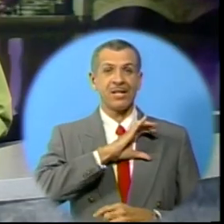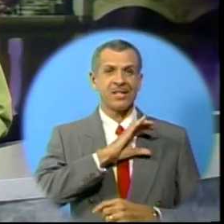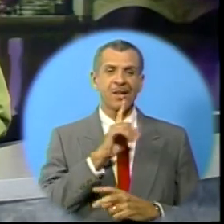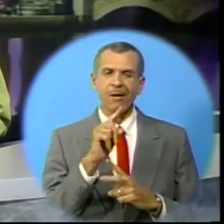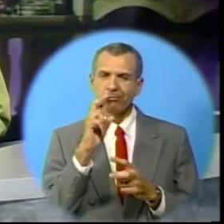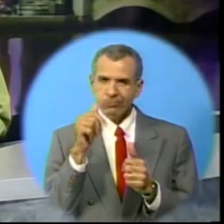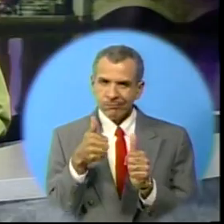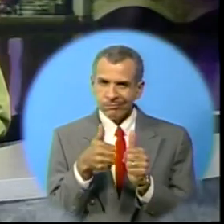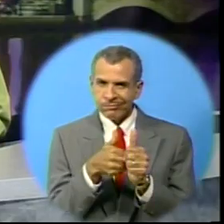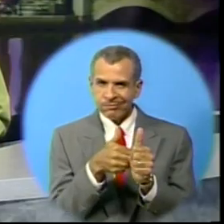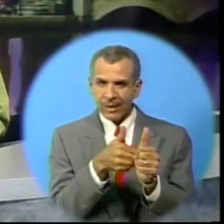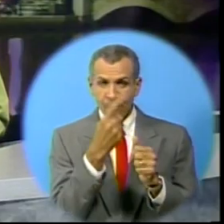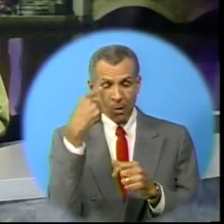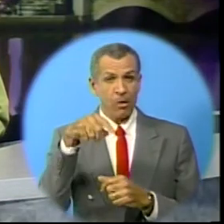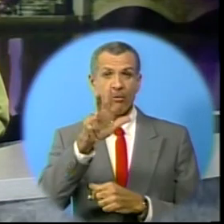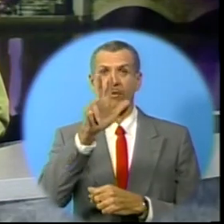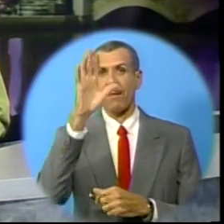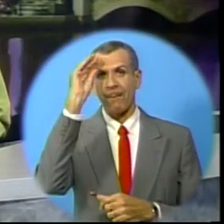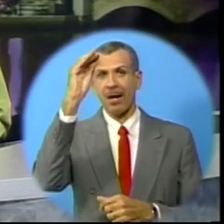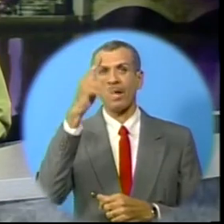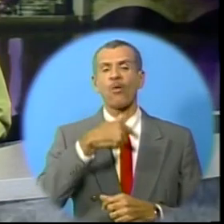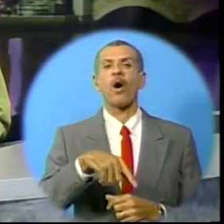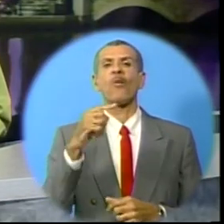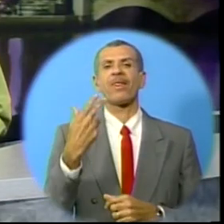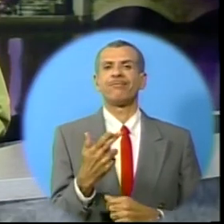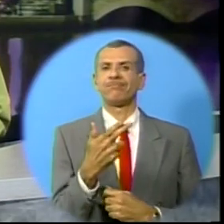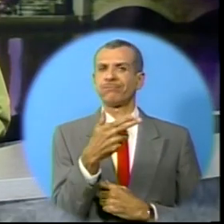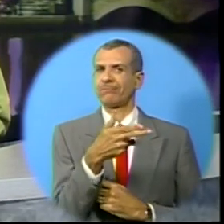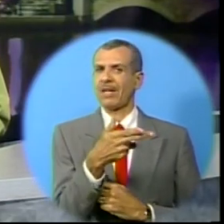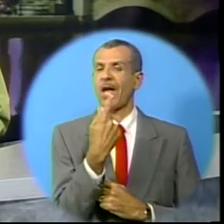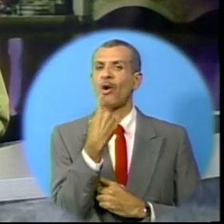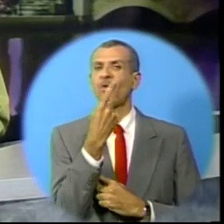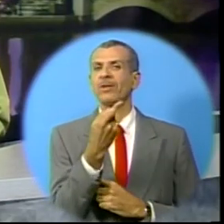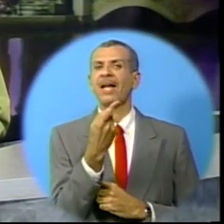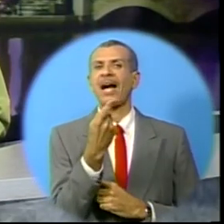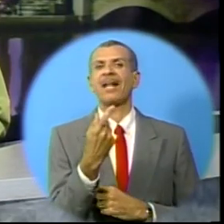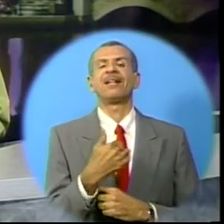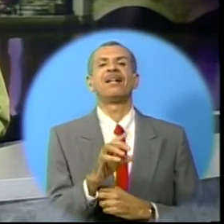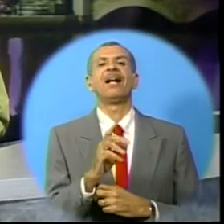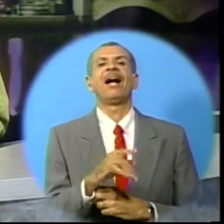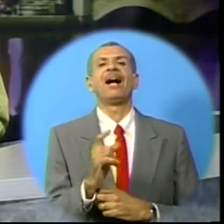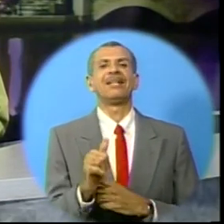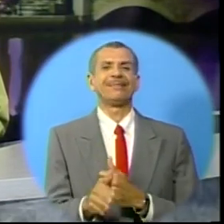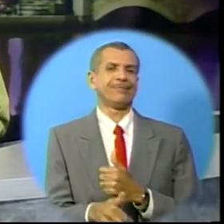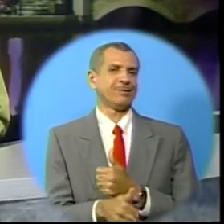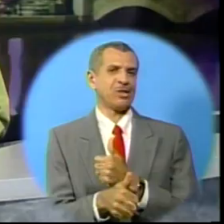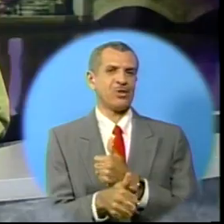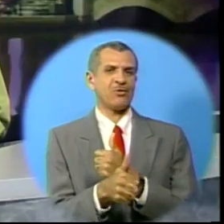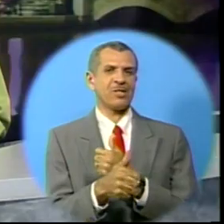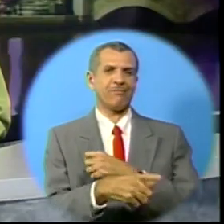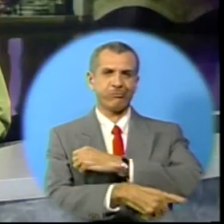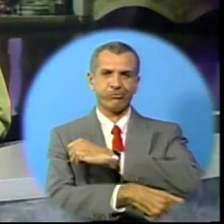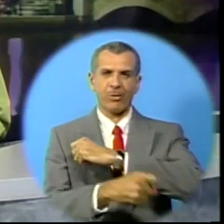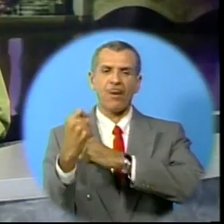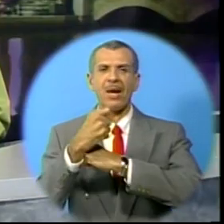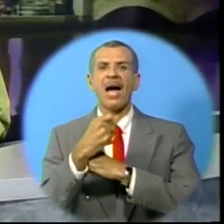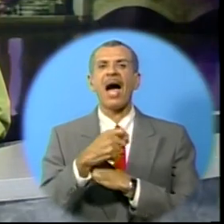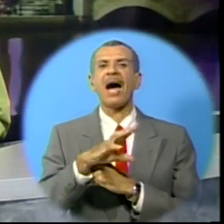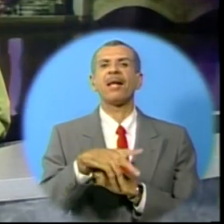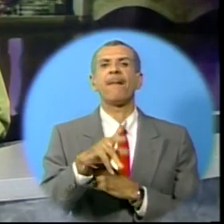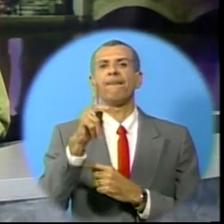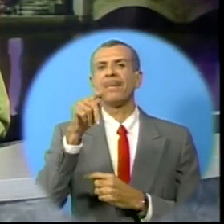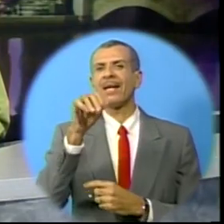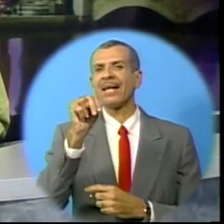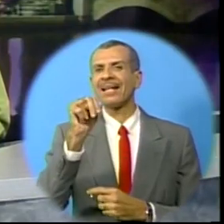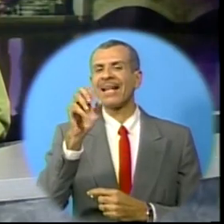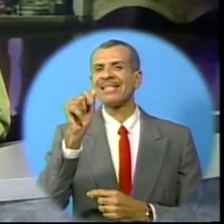hunt for 3 culprits, one with a firearm, who reportedly carried out a daring daylight robbery at the popular Pink Star